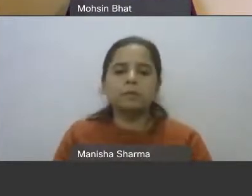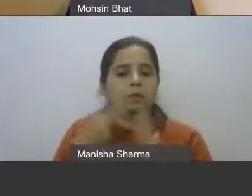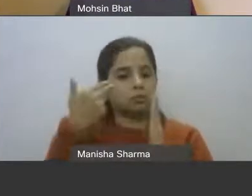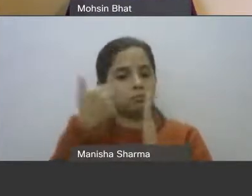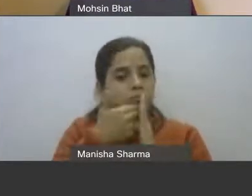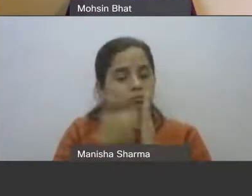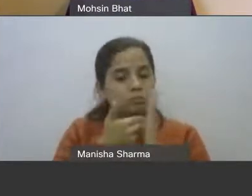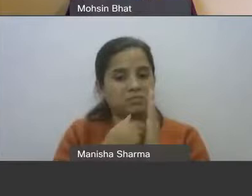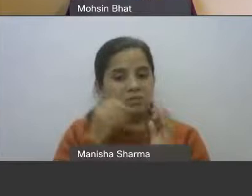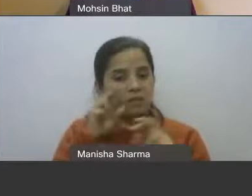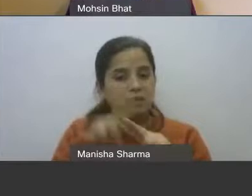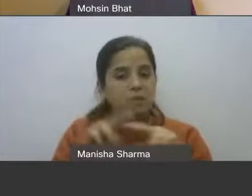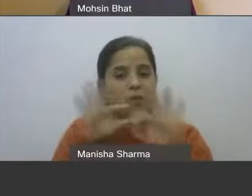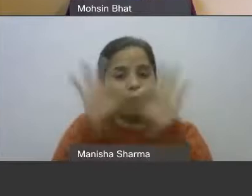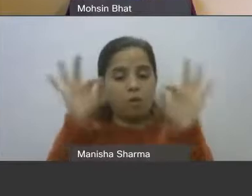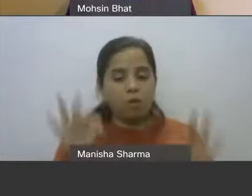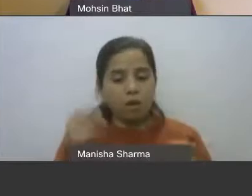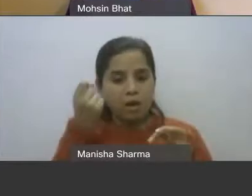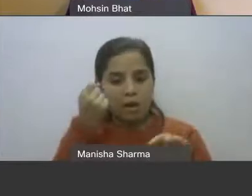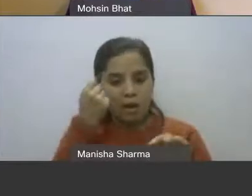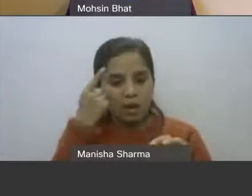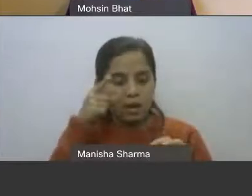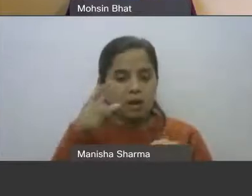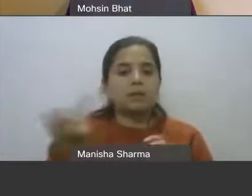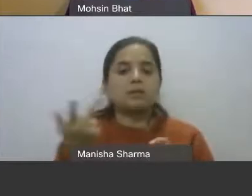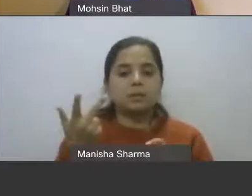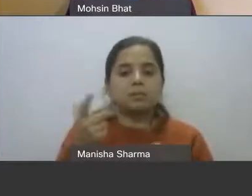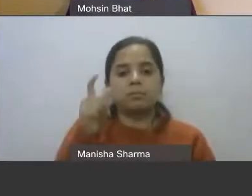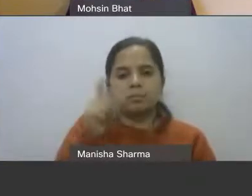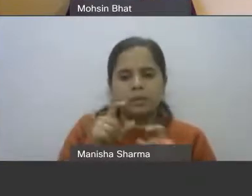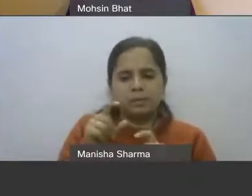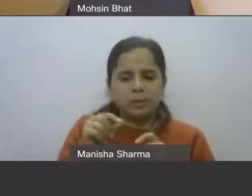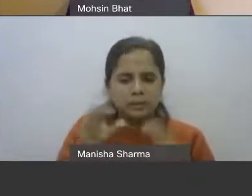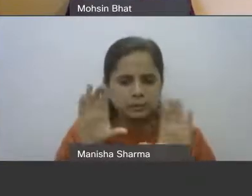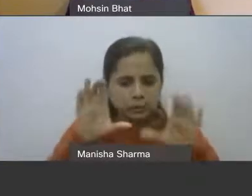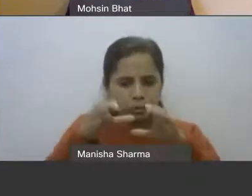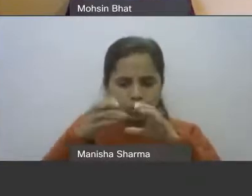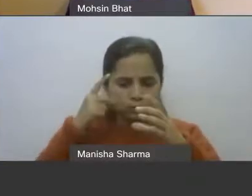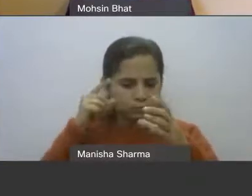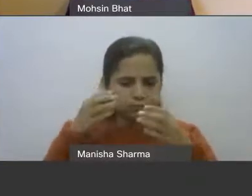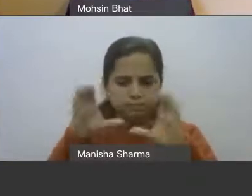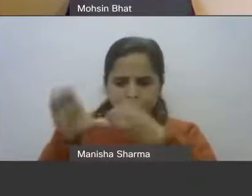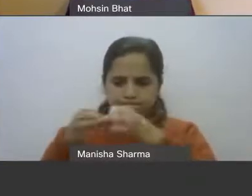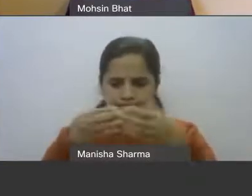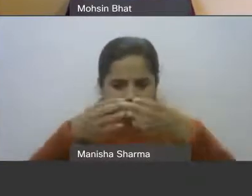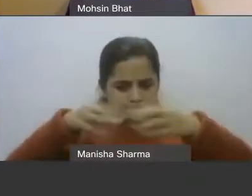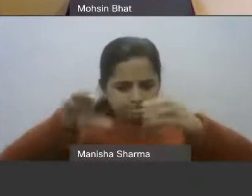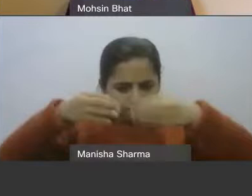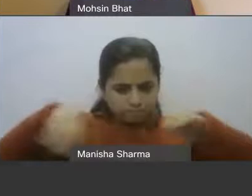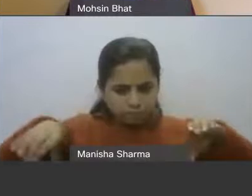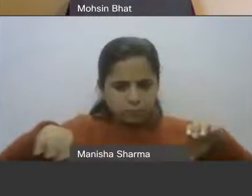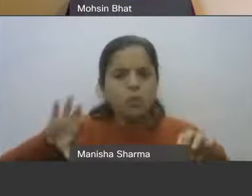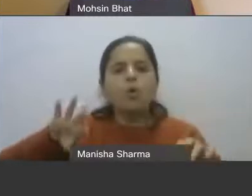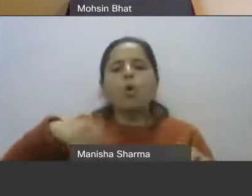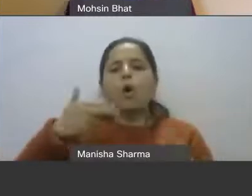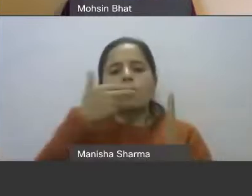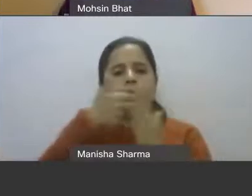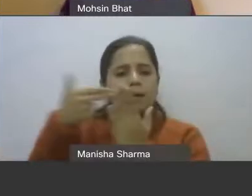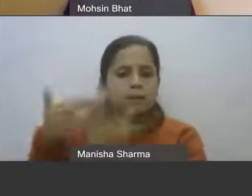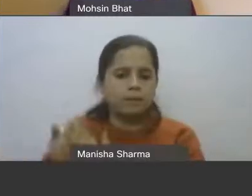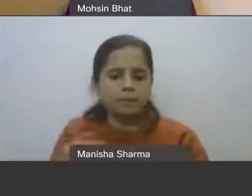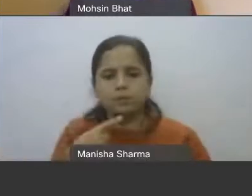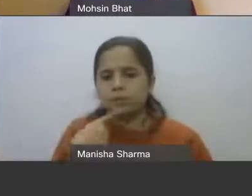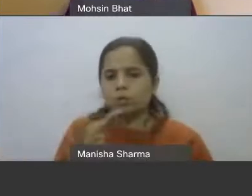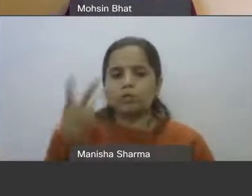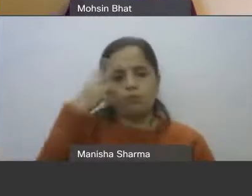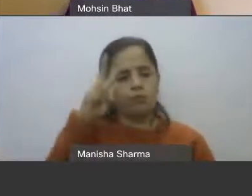formalistic understanding of classification and non-discrimination, which is typically associated with Article 14, is unviable,